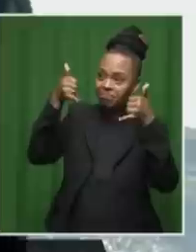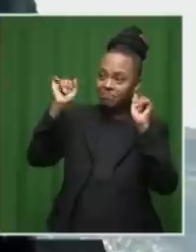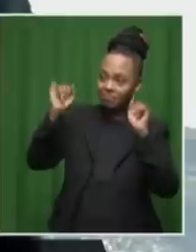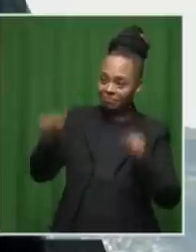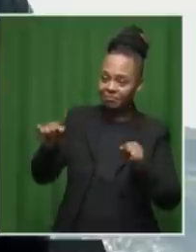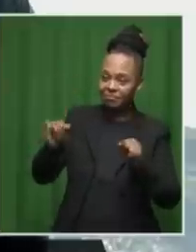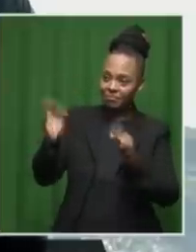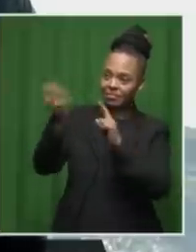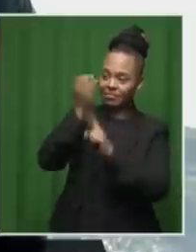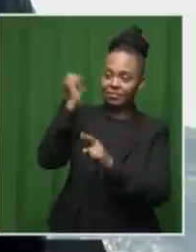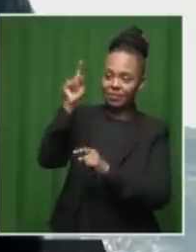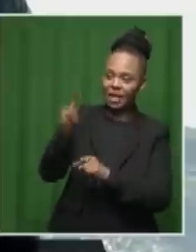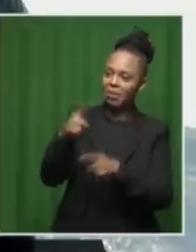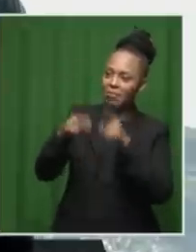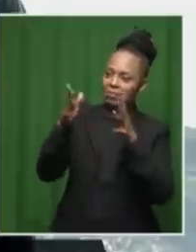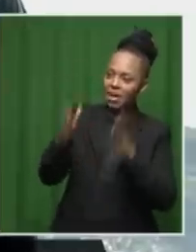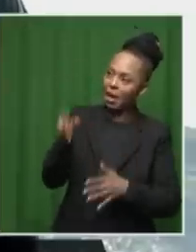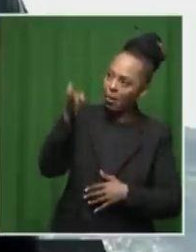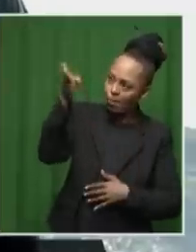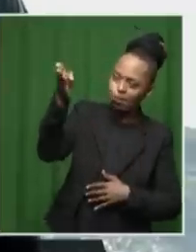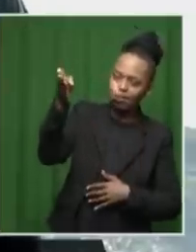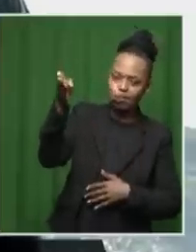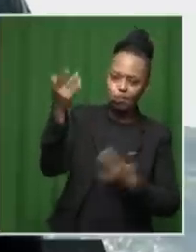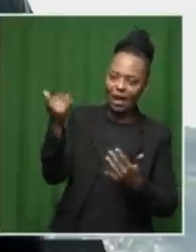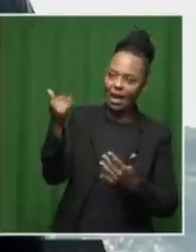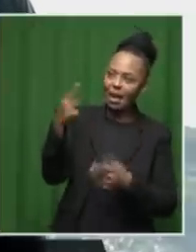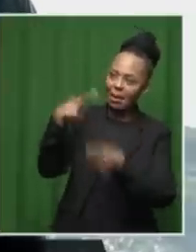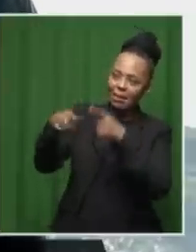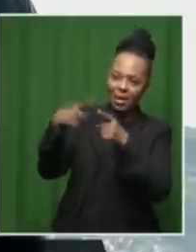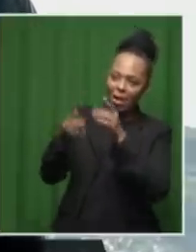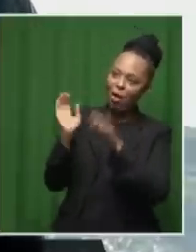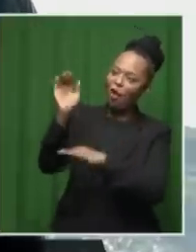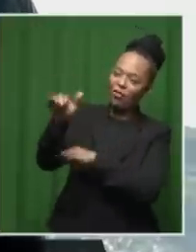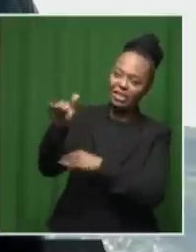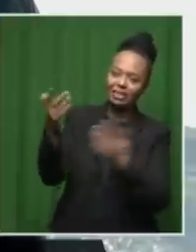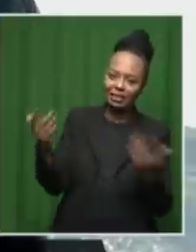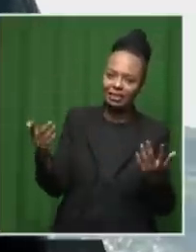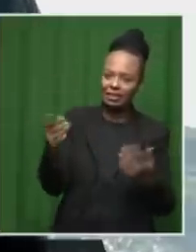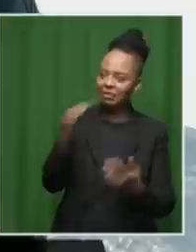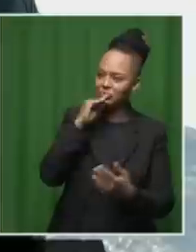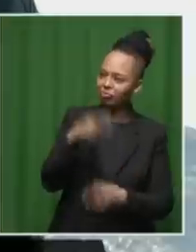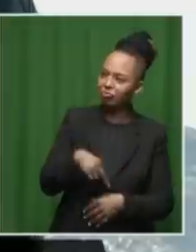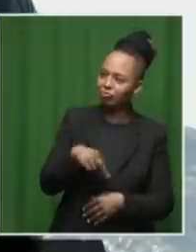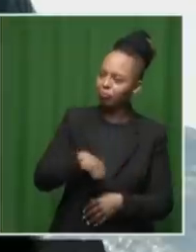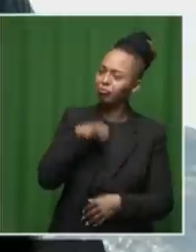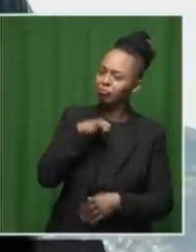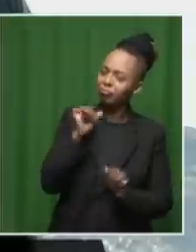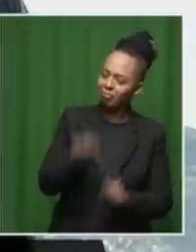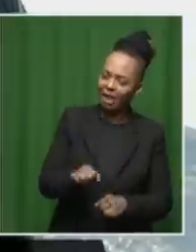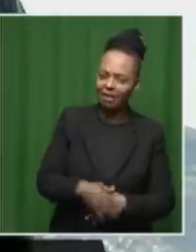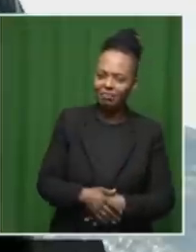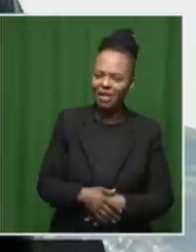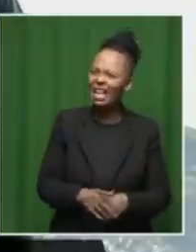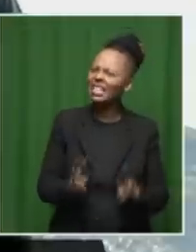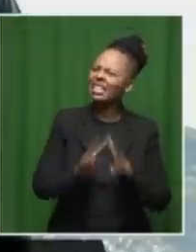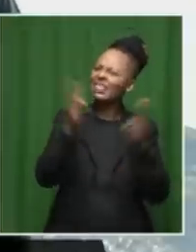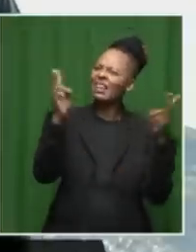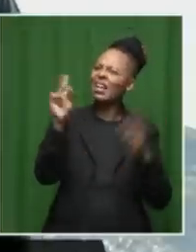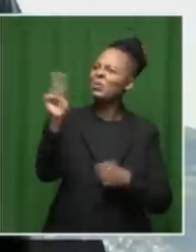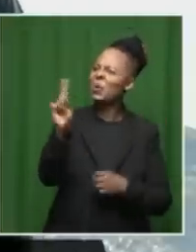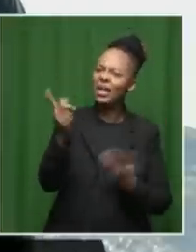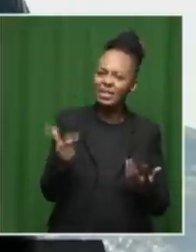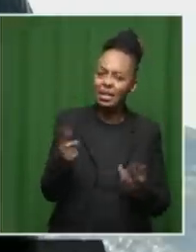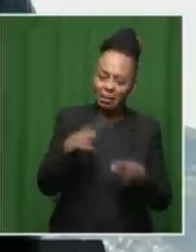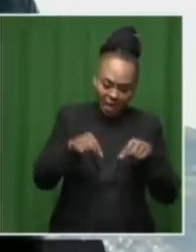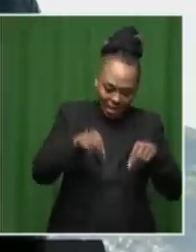with players like yourself playing overseas. And it actually does show. So essentially, what is the major difference between